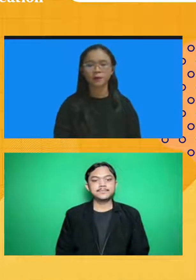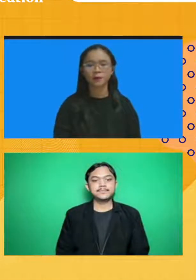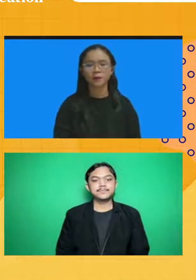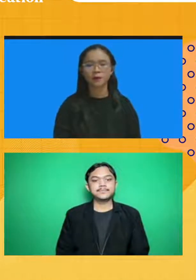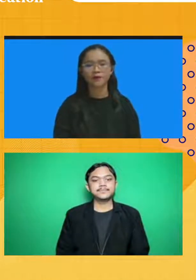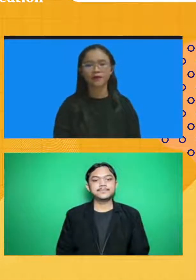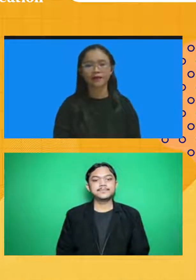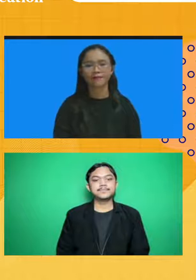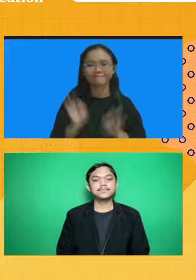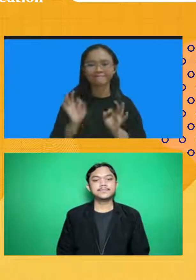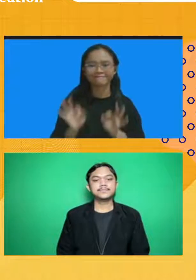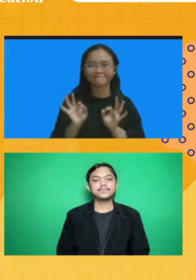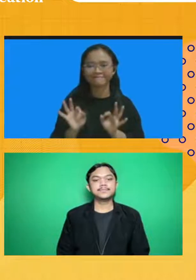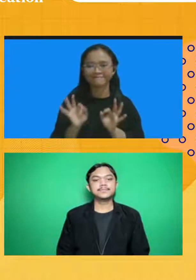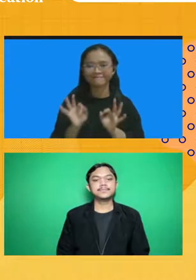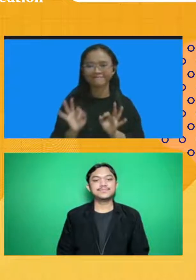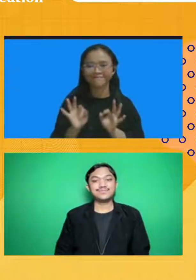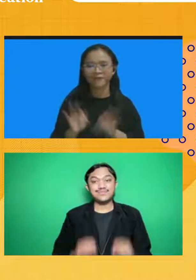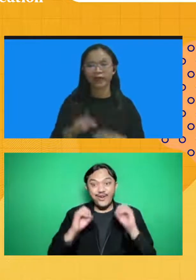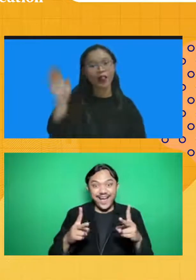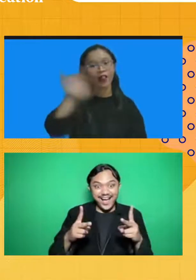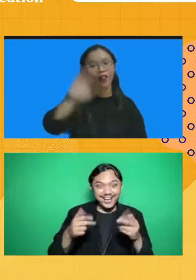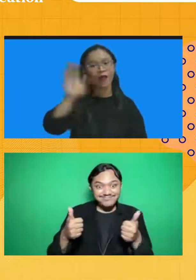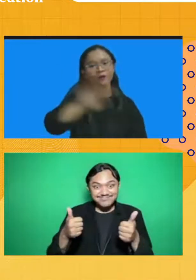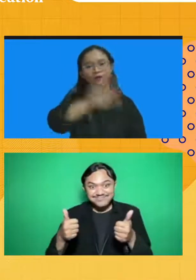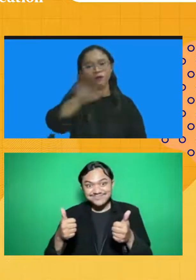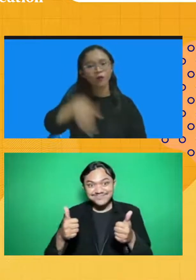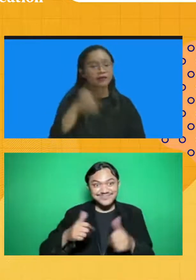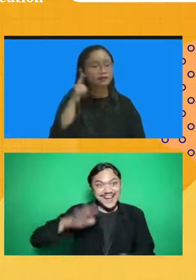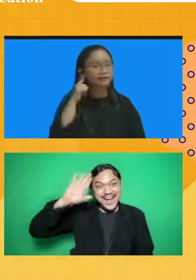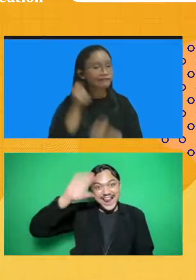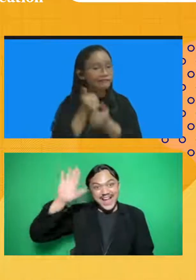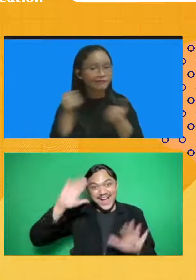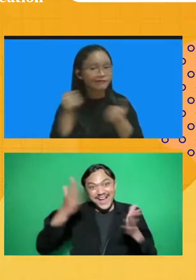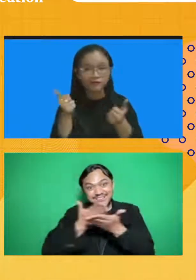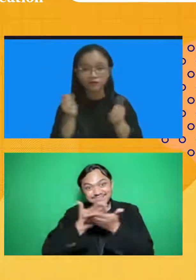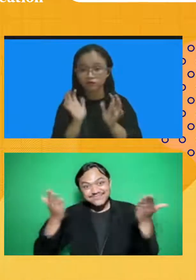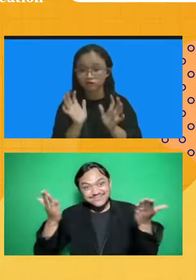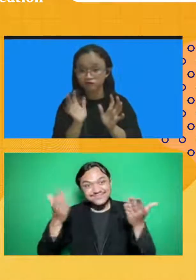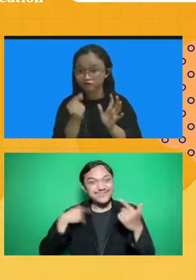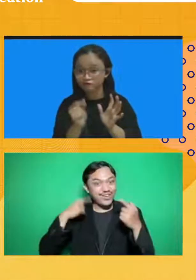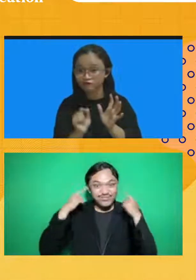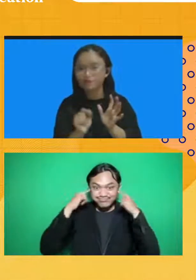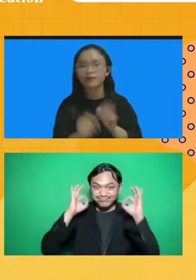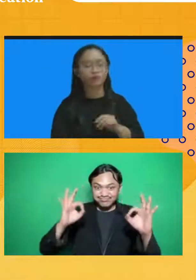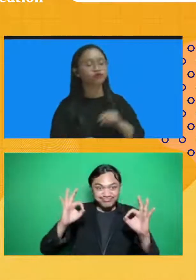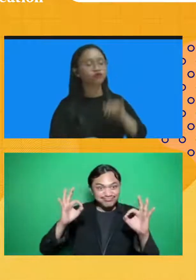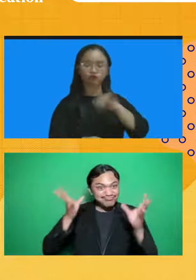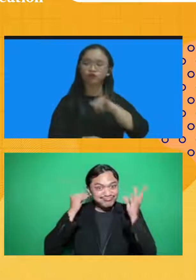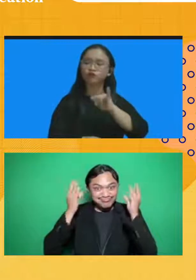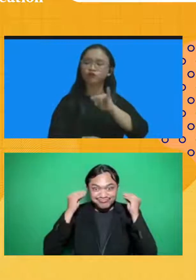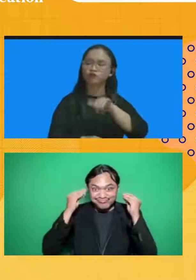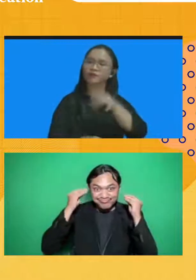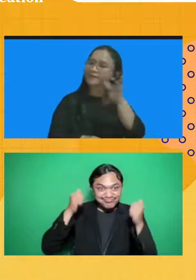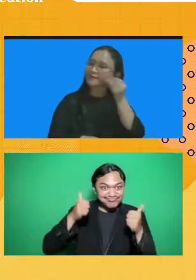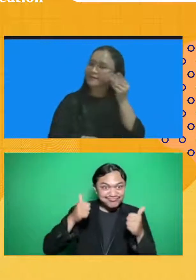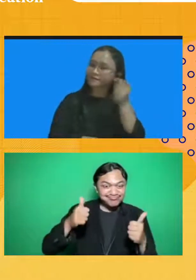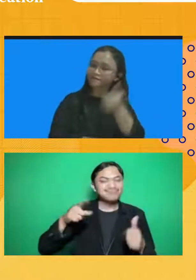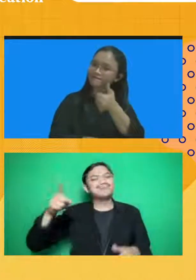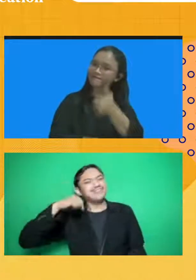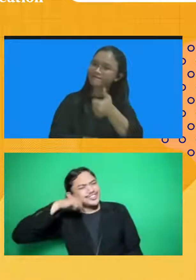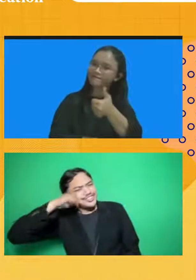Okay. Hi, everyone. Could you hear me clearly? Yes, Alan, we can hear you.